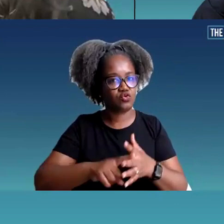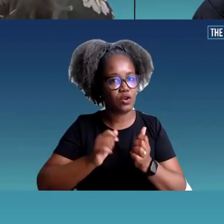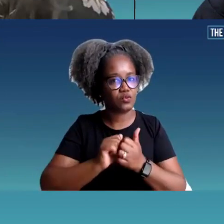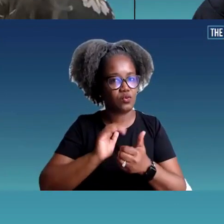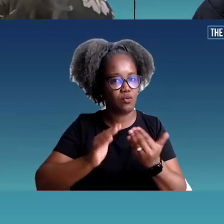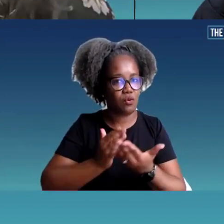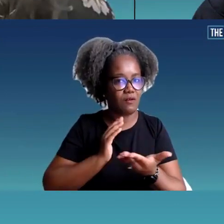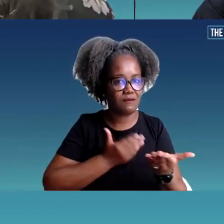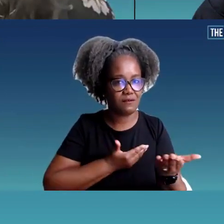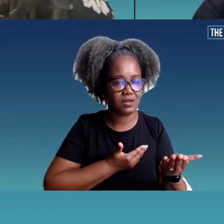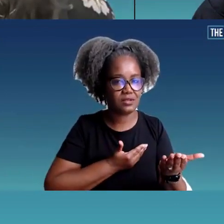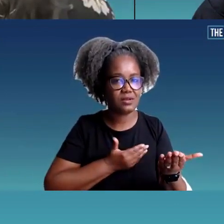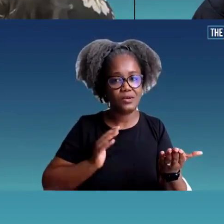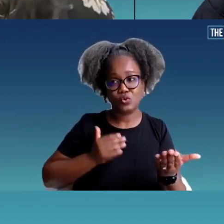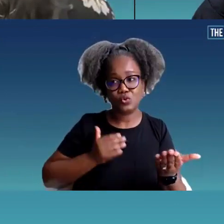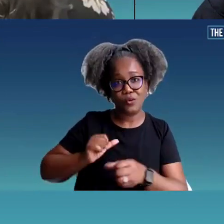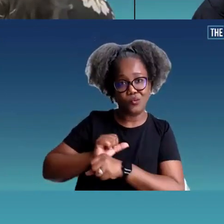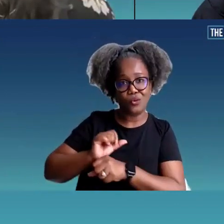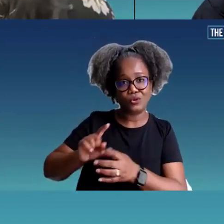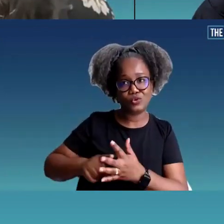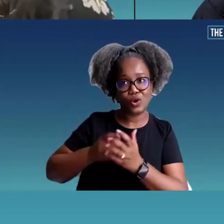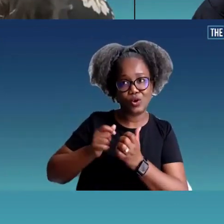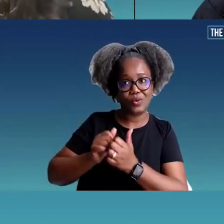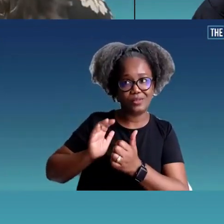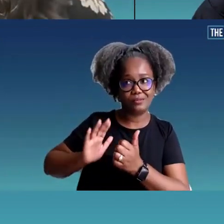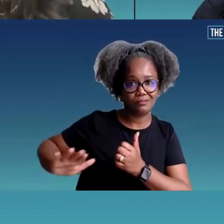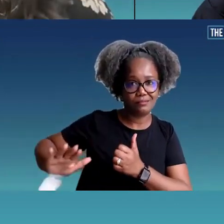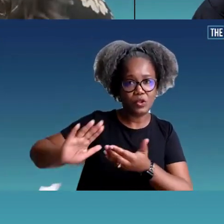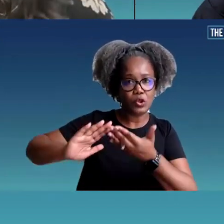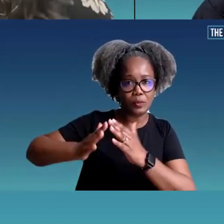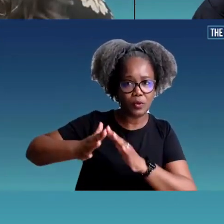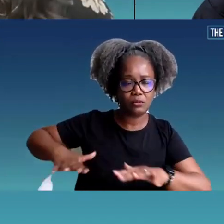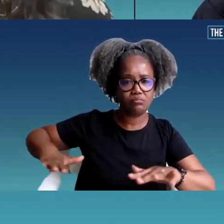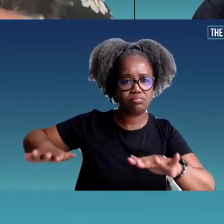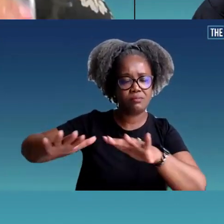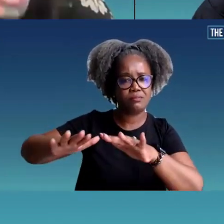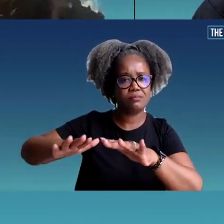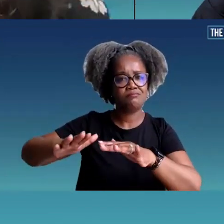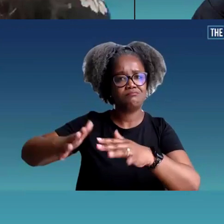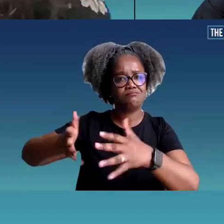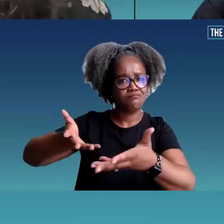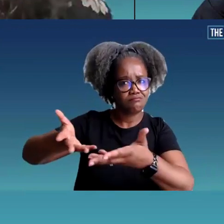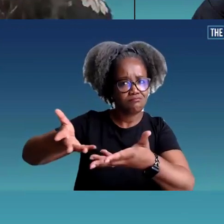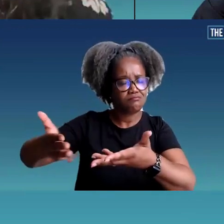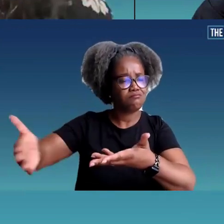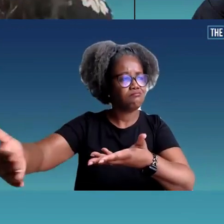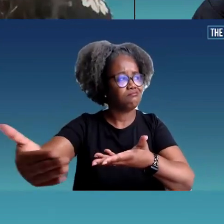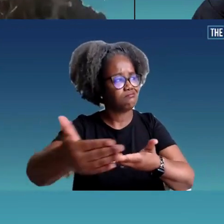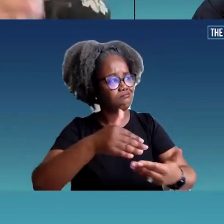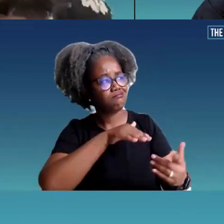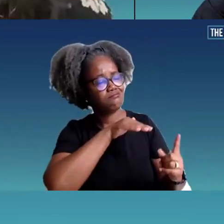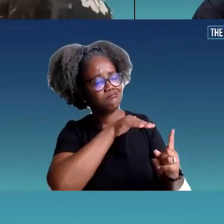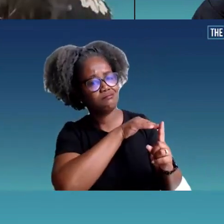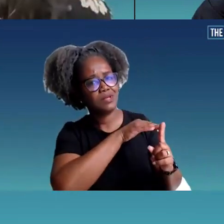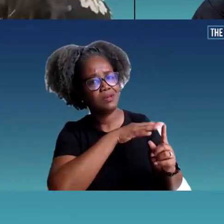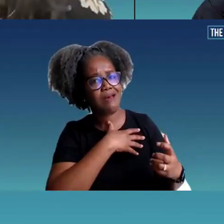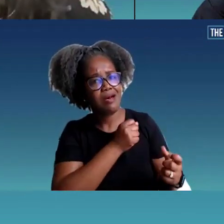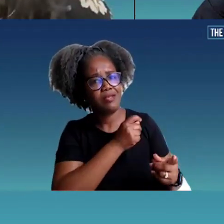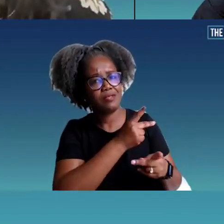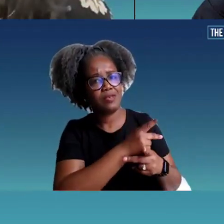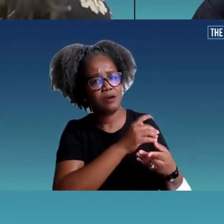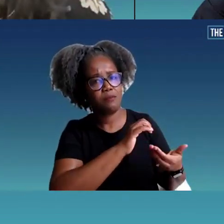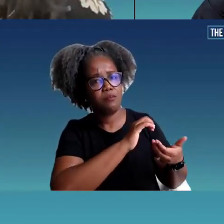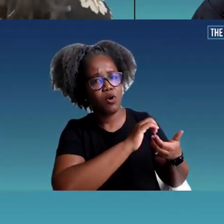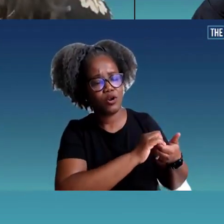members going to healthcare partners and academics, and you'll hear more from Dr. Seichert later on about his role in